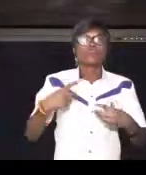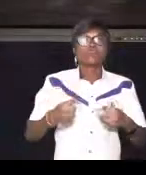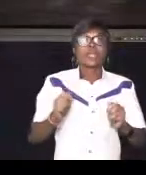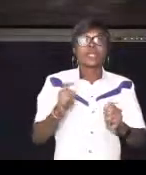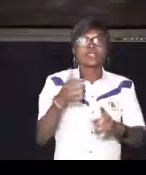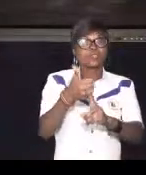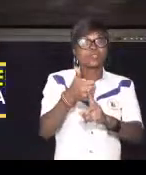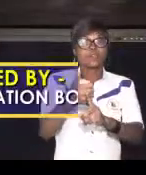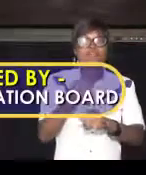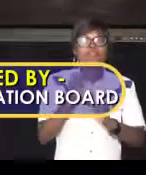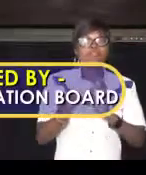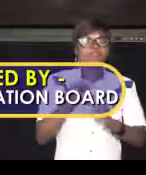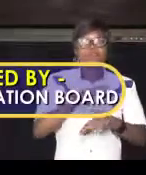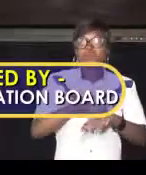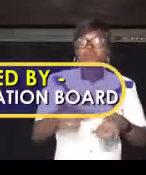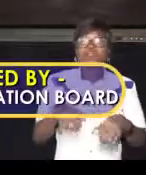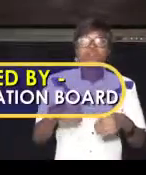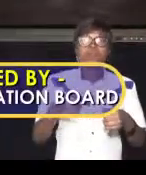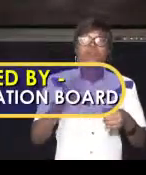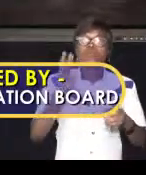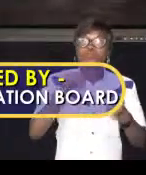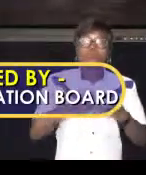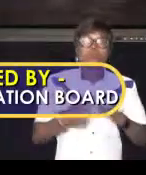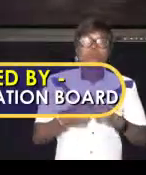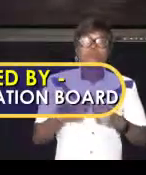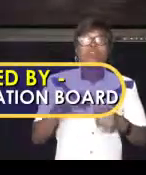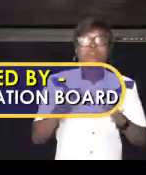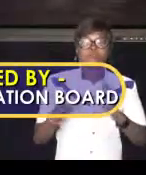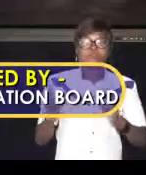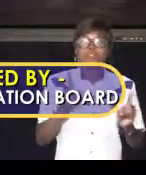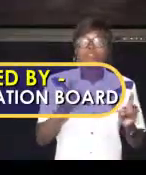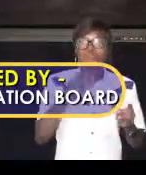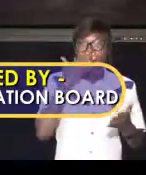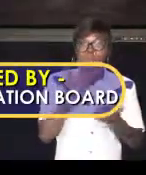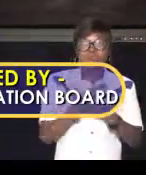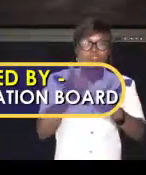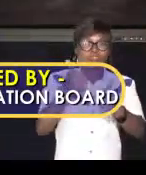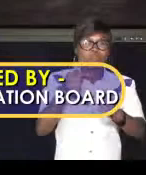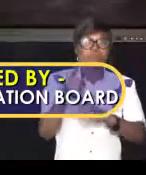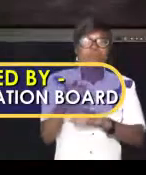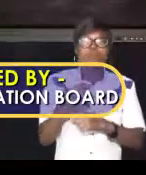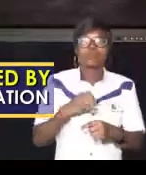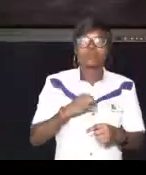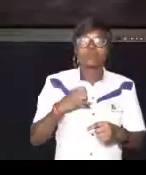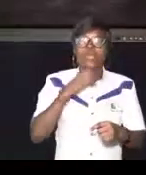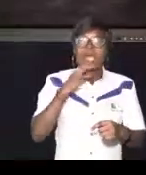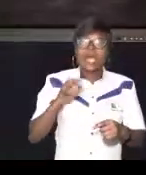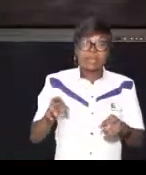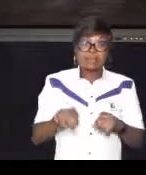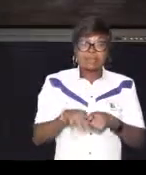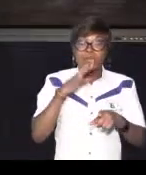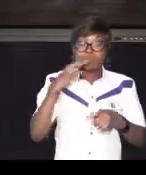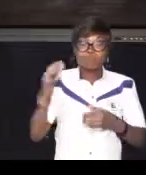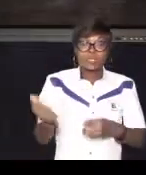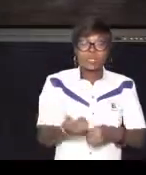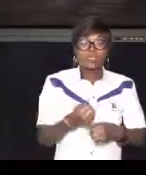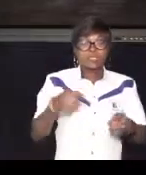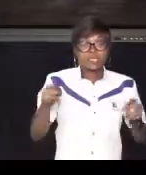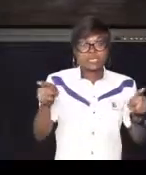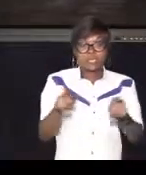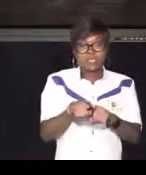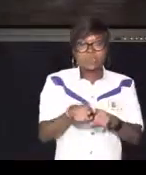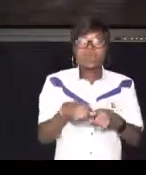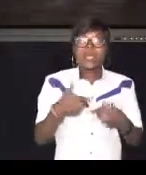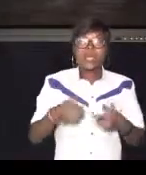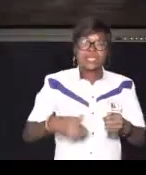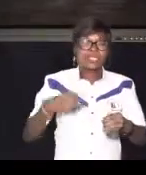this method? Well, if you did not, no problem. But if you did, good job you. As long as we arrive at the same answer.